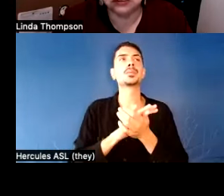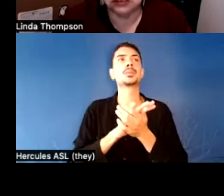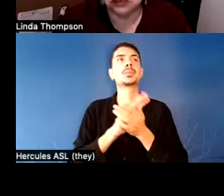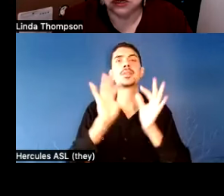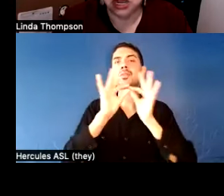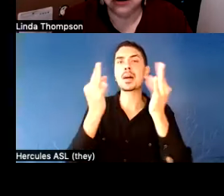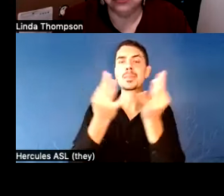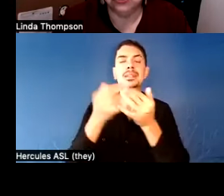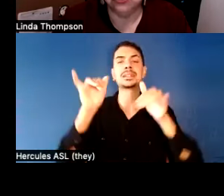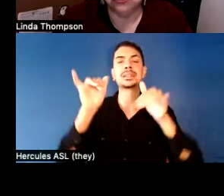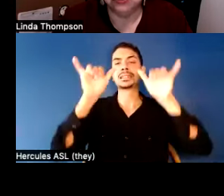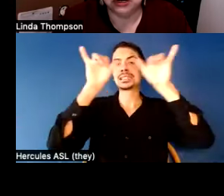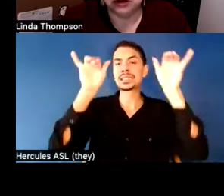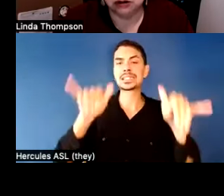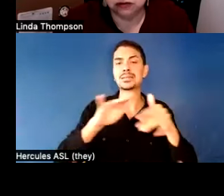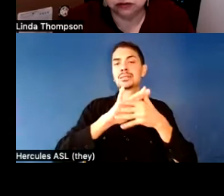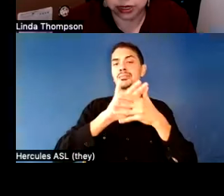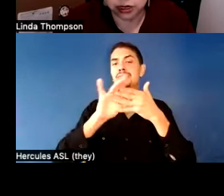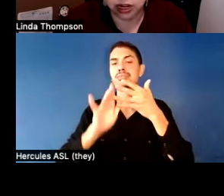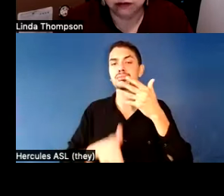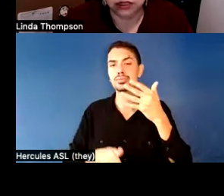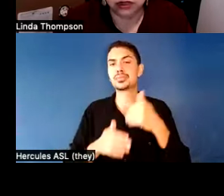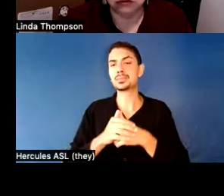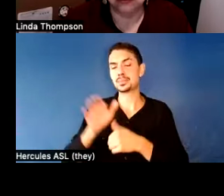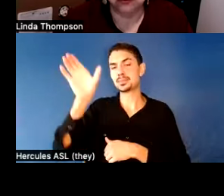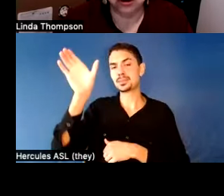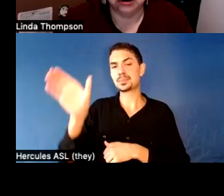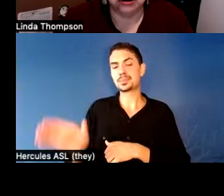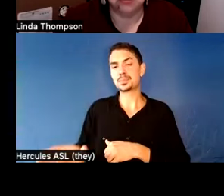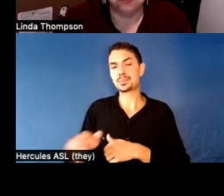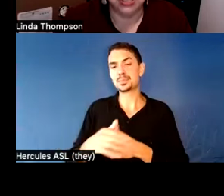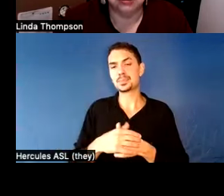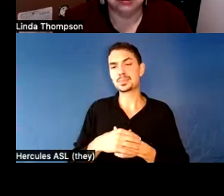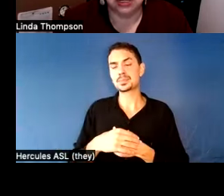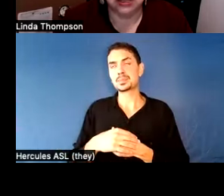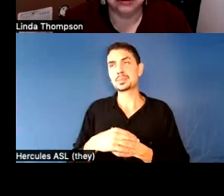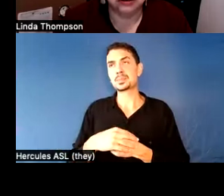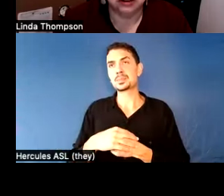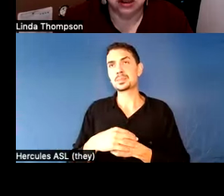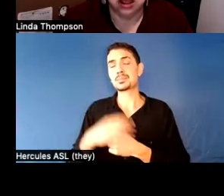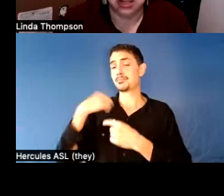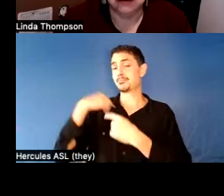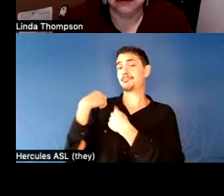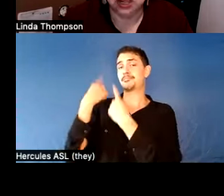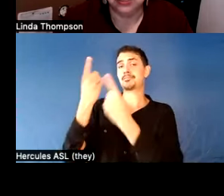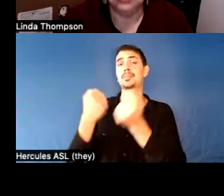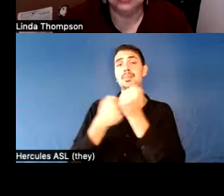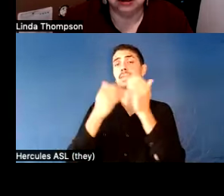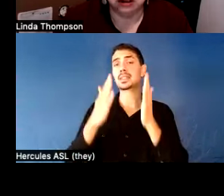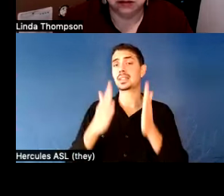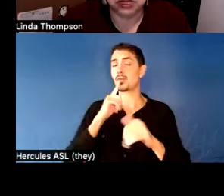systems. I don't know, but I've been an advocate for a while, and I have